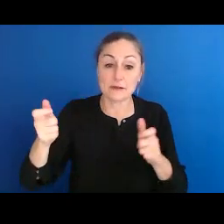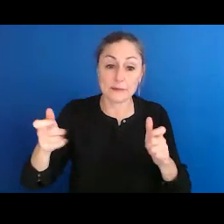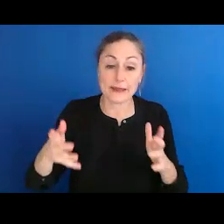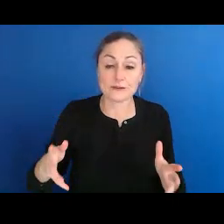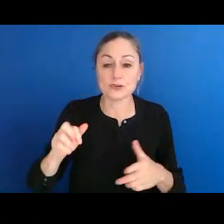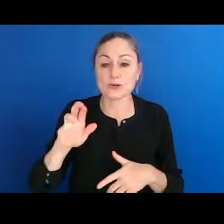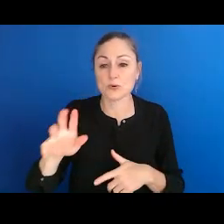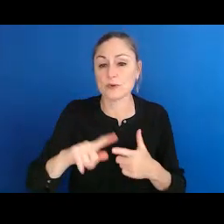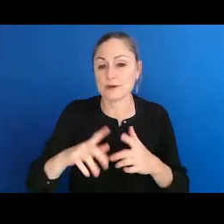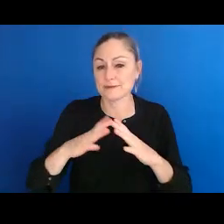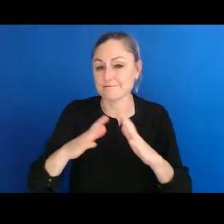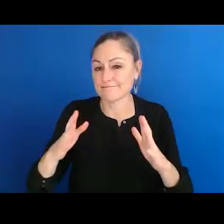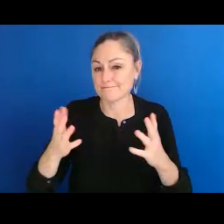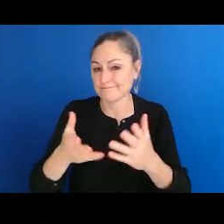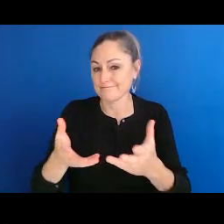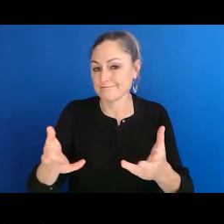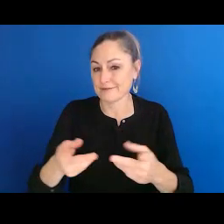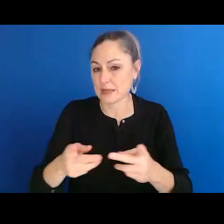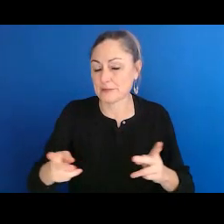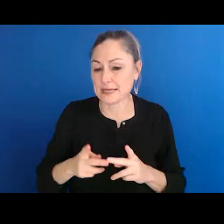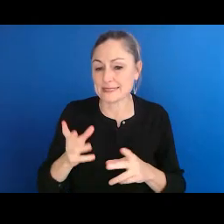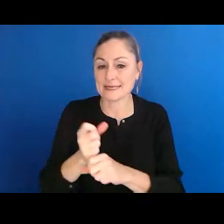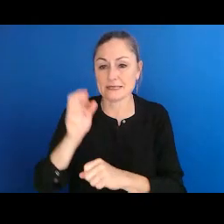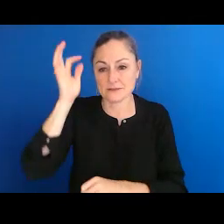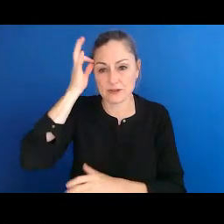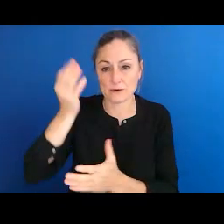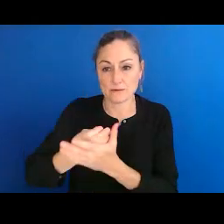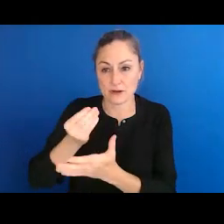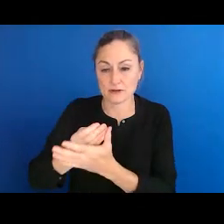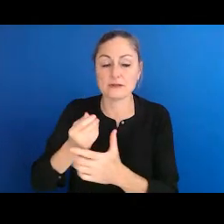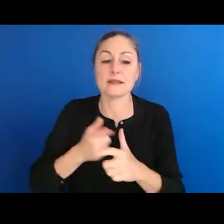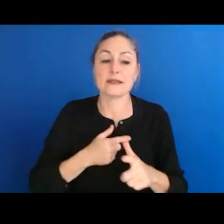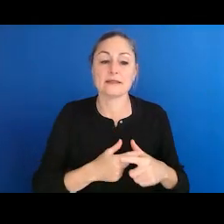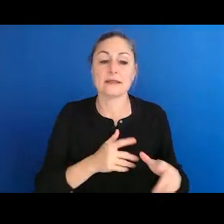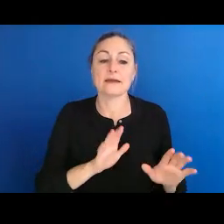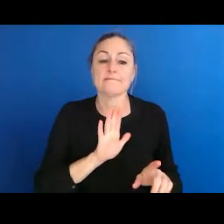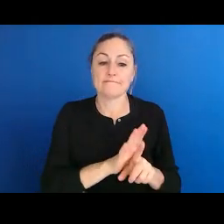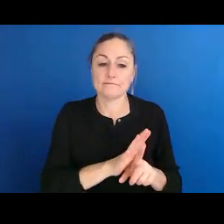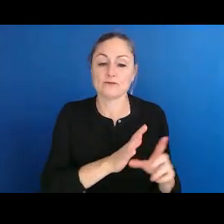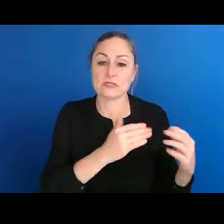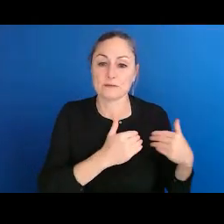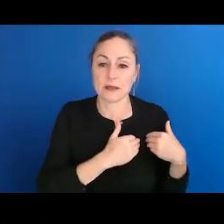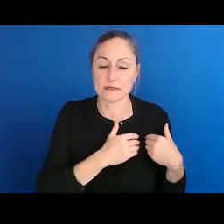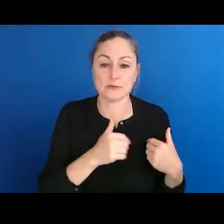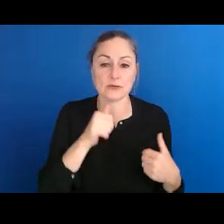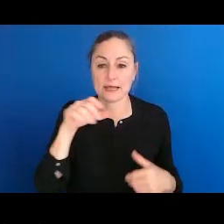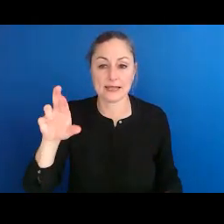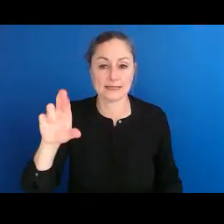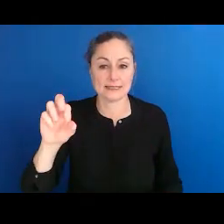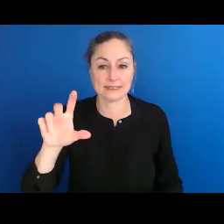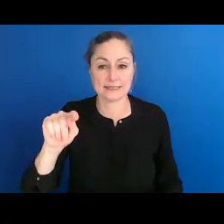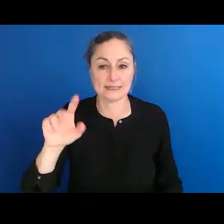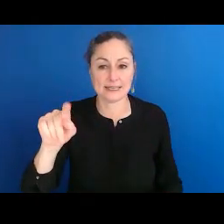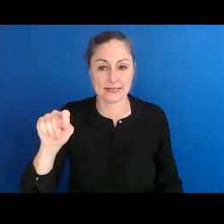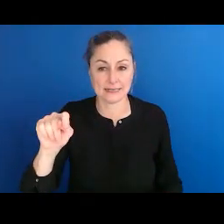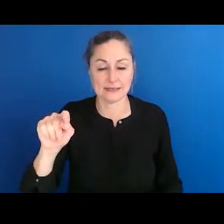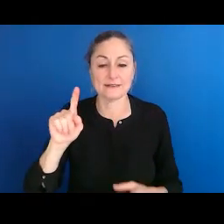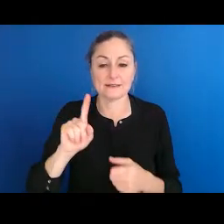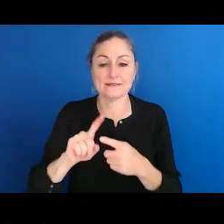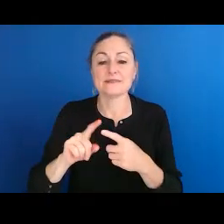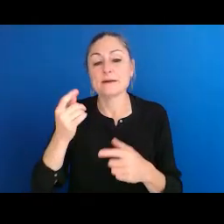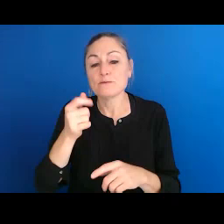federal funds, then it's their responsibility to pay for the modification, not the tenant. But in the private rental market,